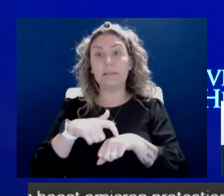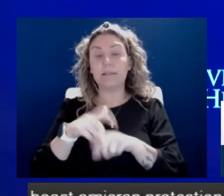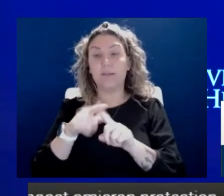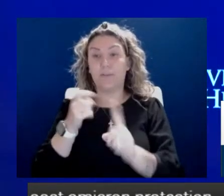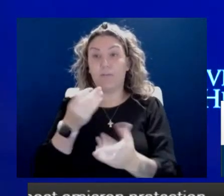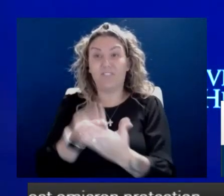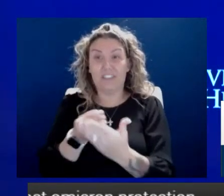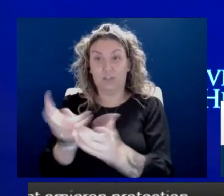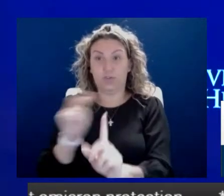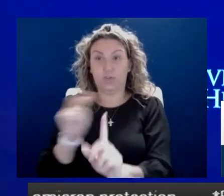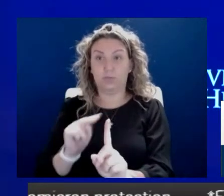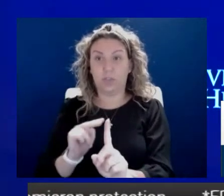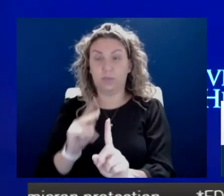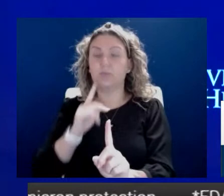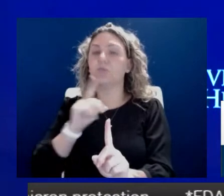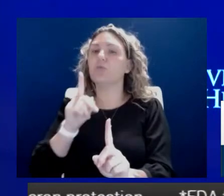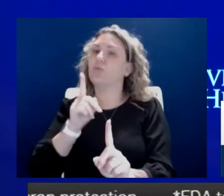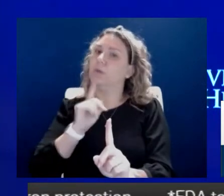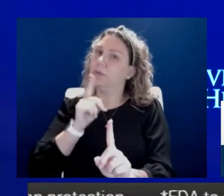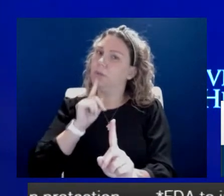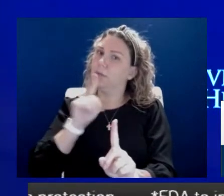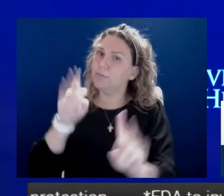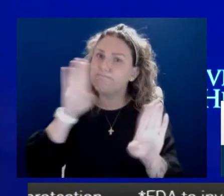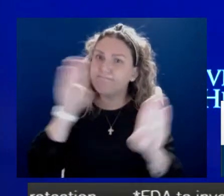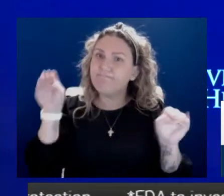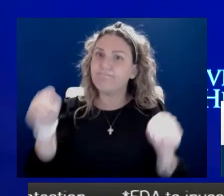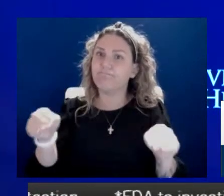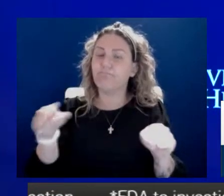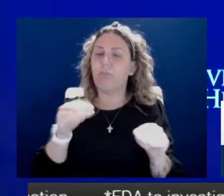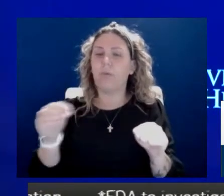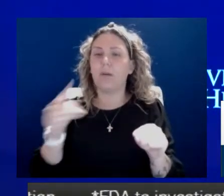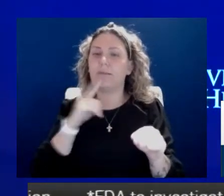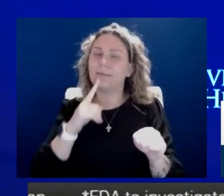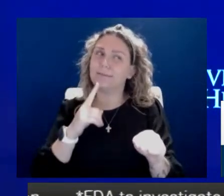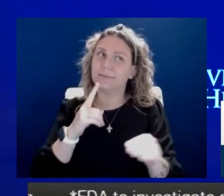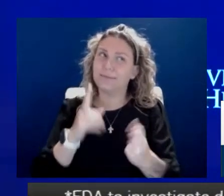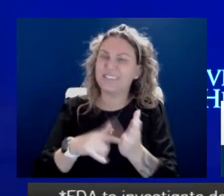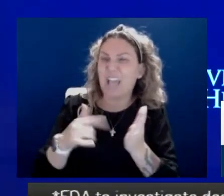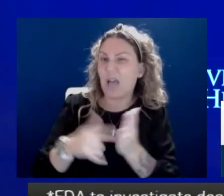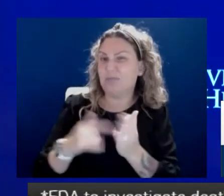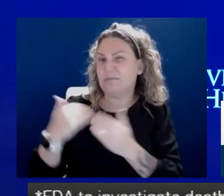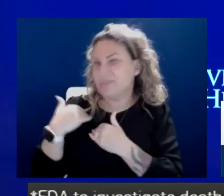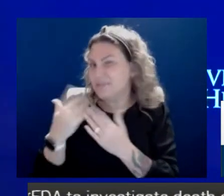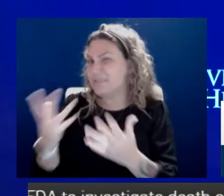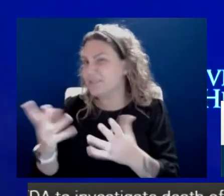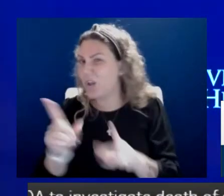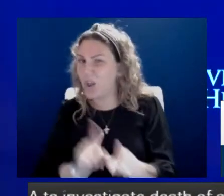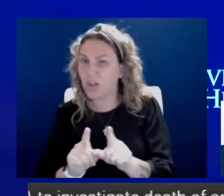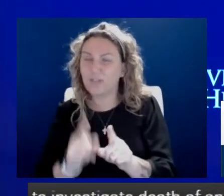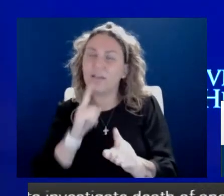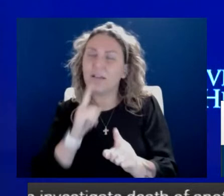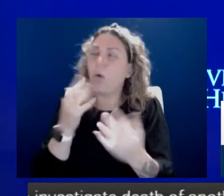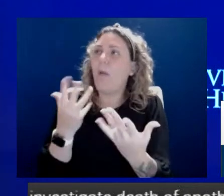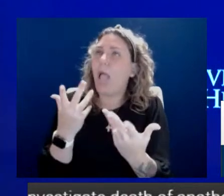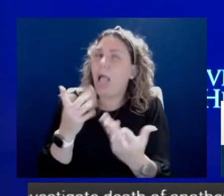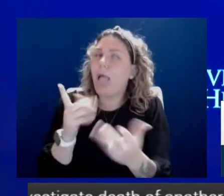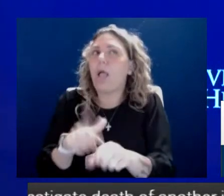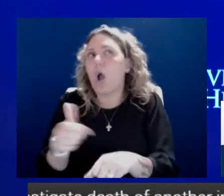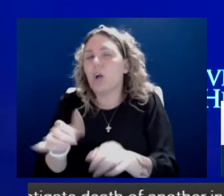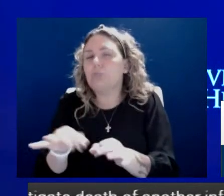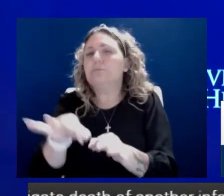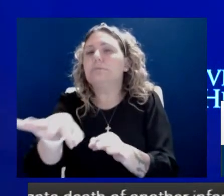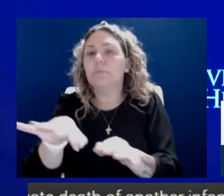perspective, to really tackle it head on. I think sometimes, and I'm at fault for doing this, sometimes it's like, oh, I can wait a little bit longer. Well, the problem is that when you wait a little